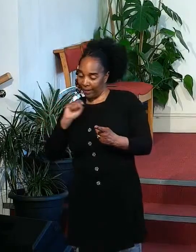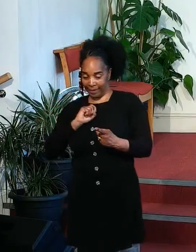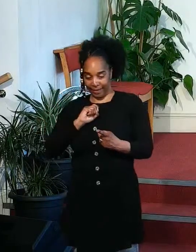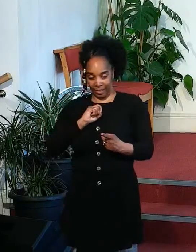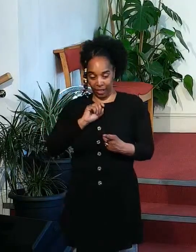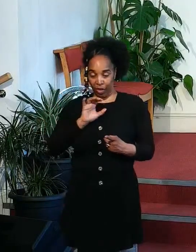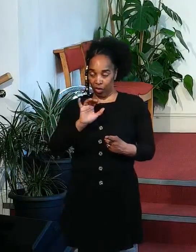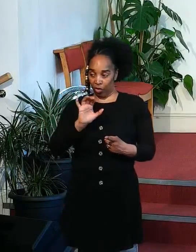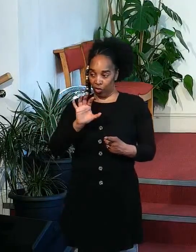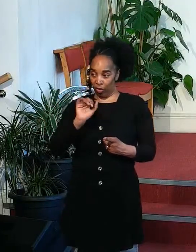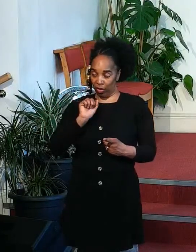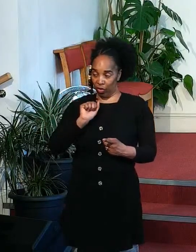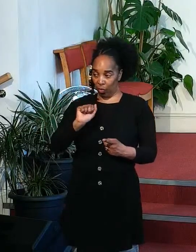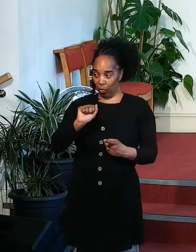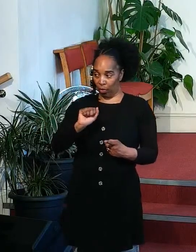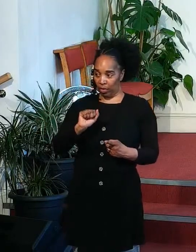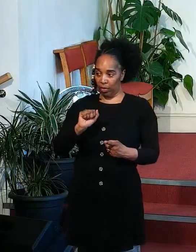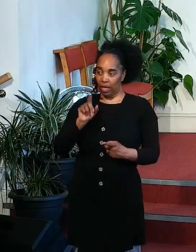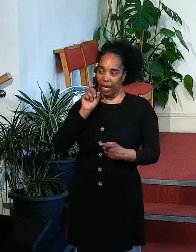Yeah.